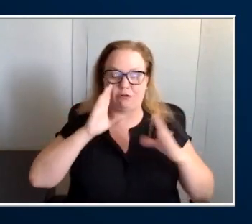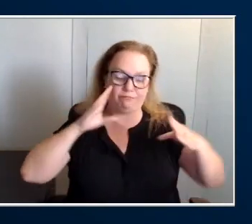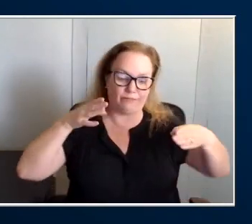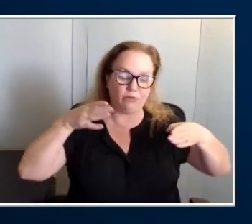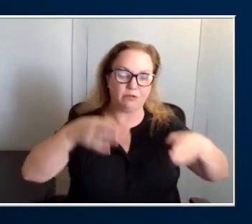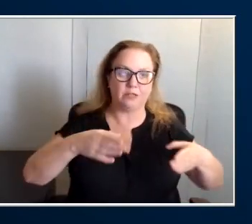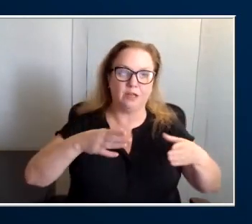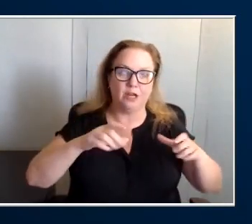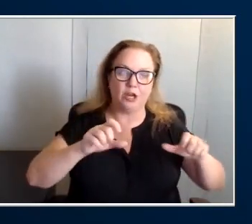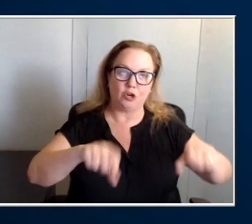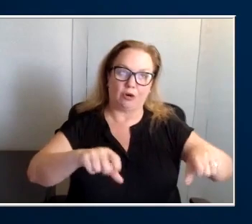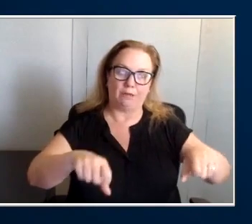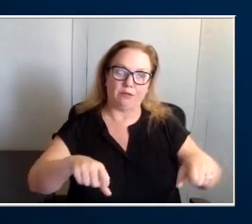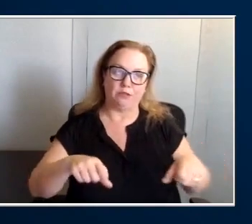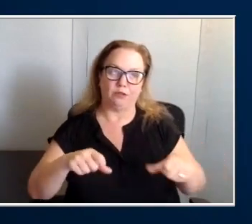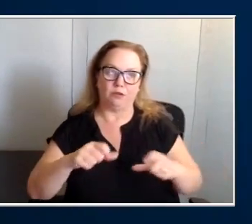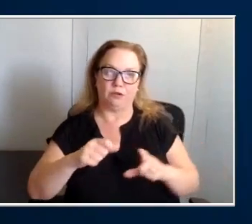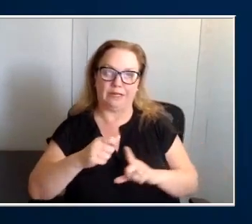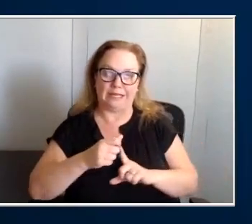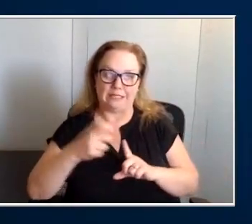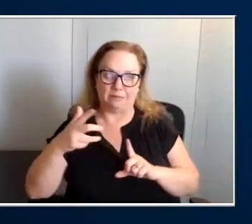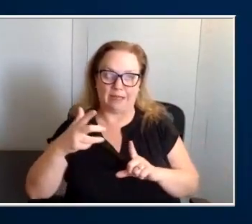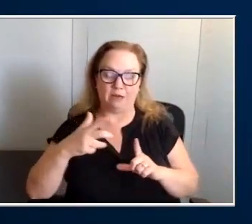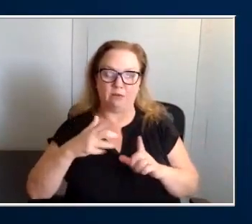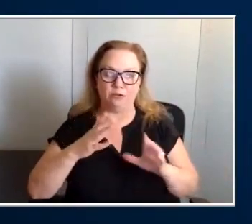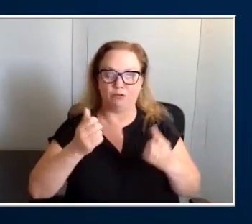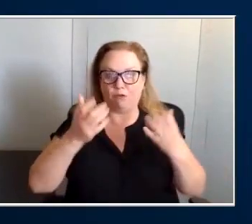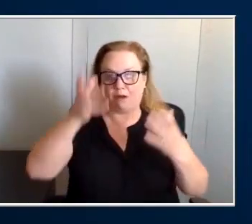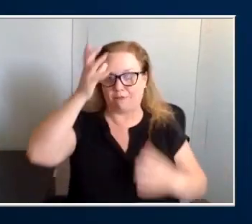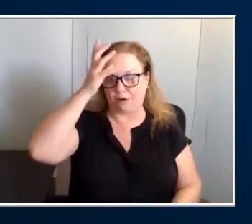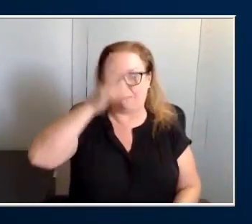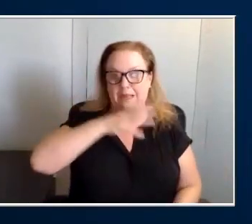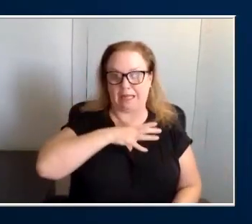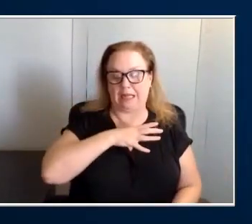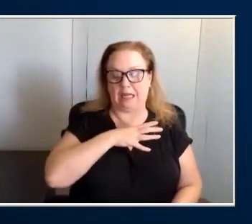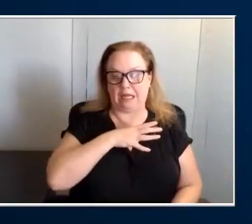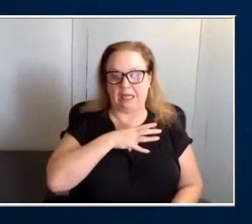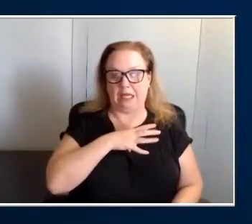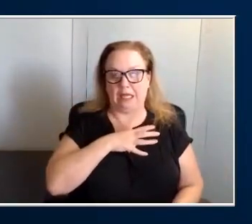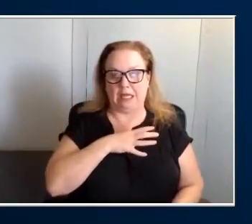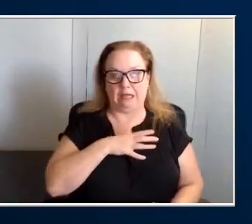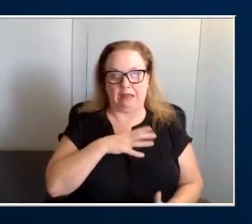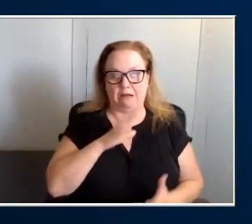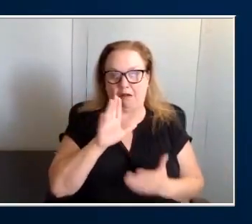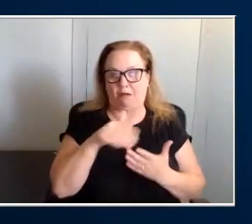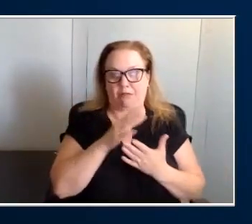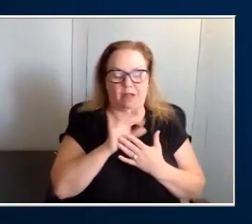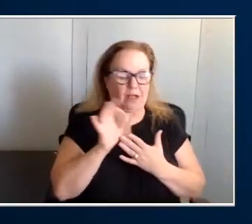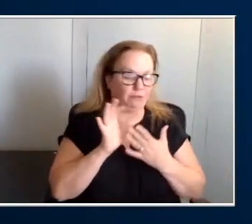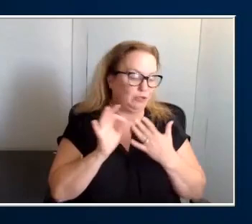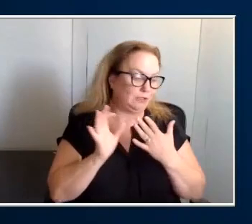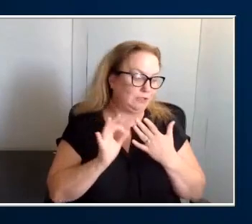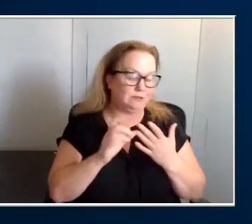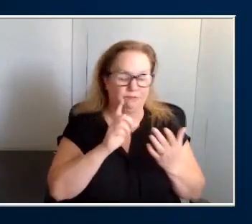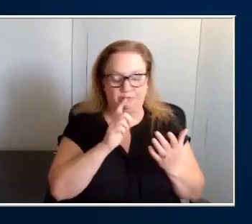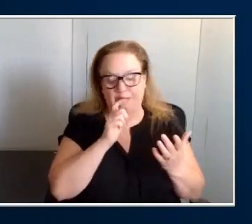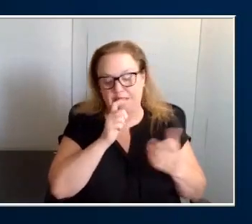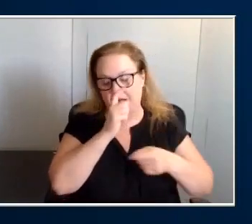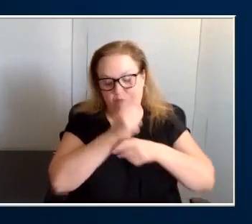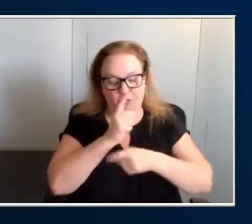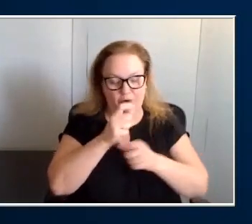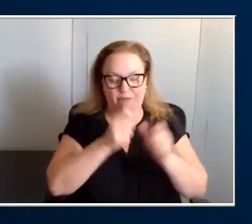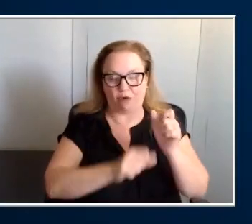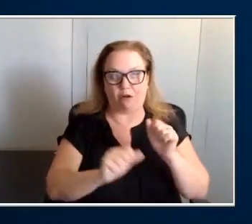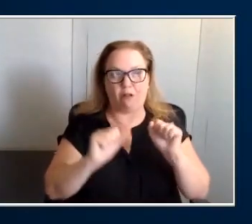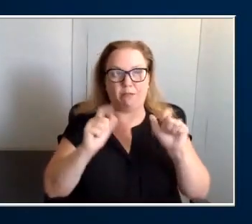able to expand what you offer men and offer the entire breadth of options. Certainly not appropriate for everybody because it's